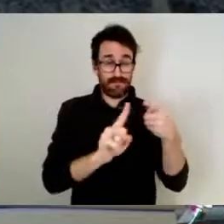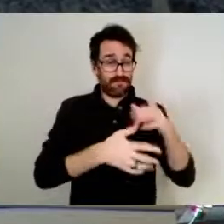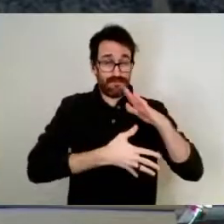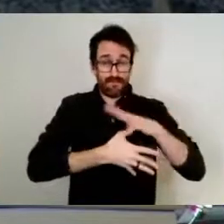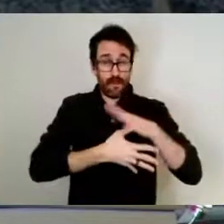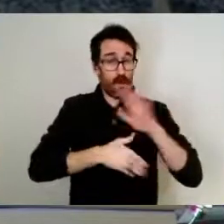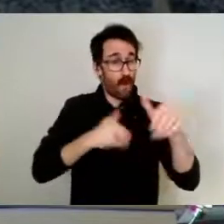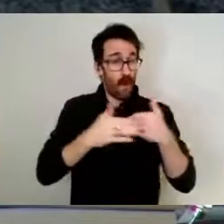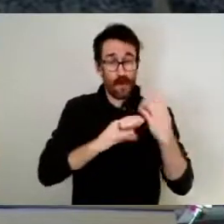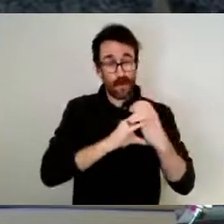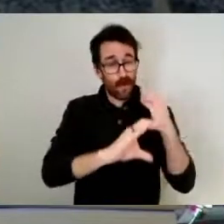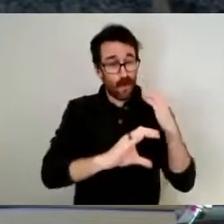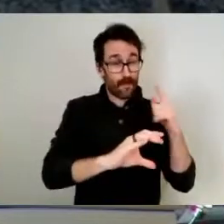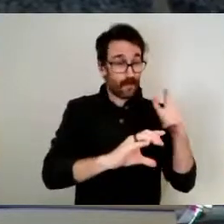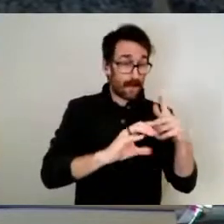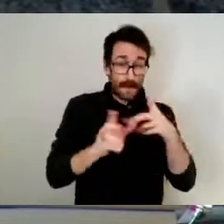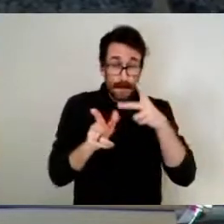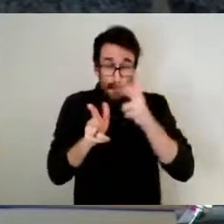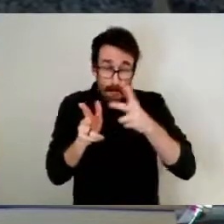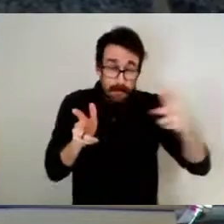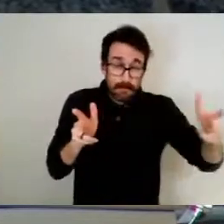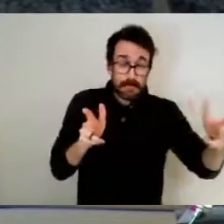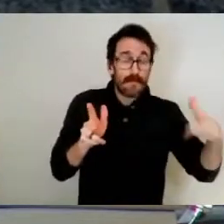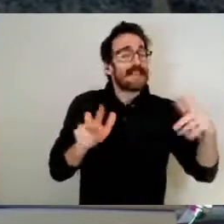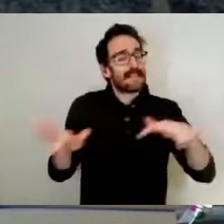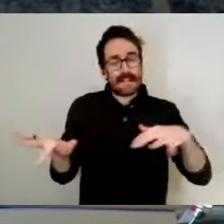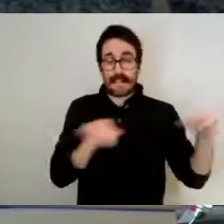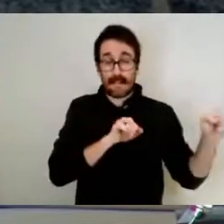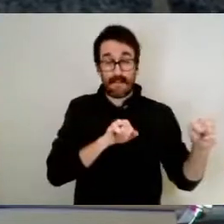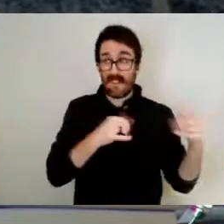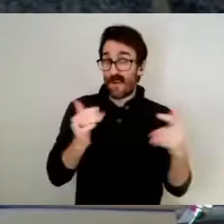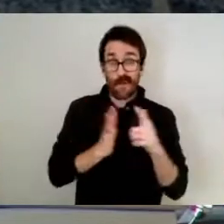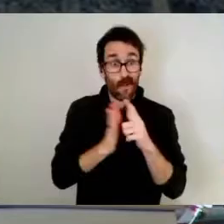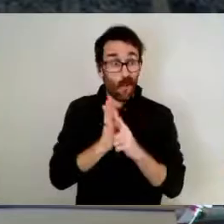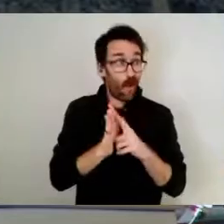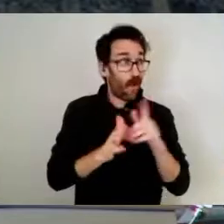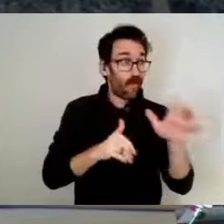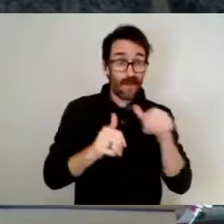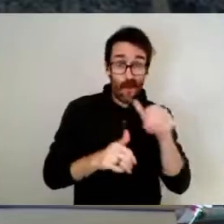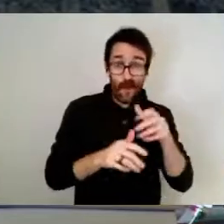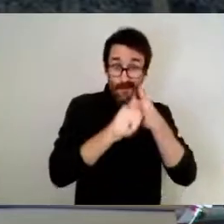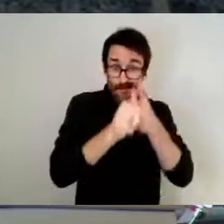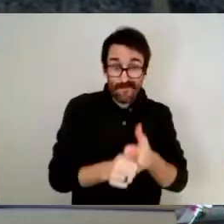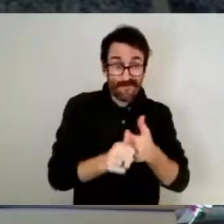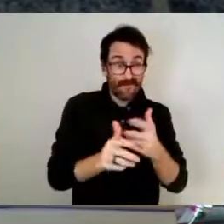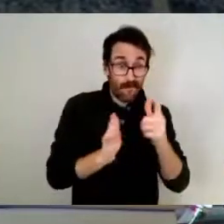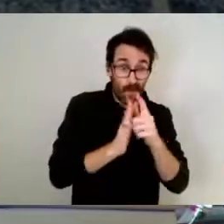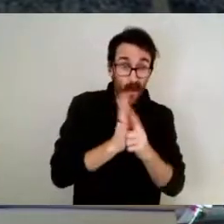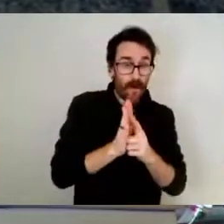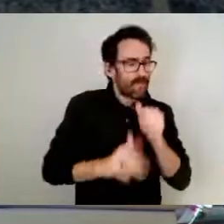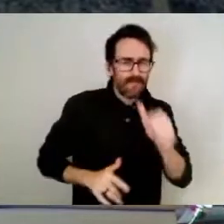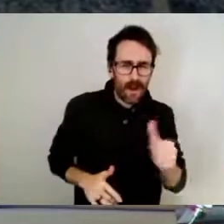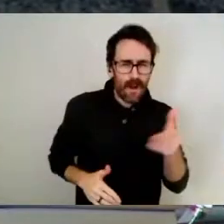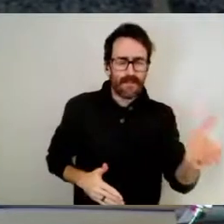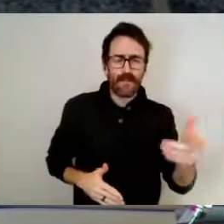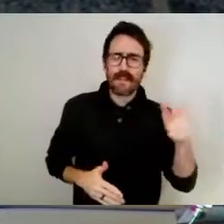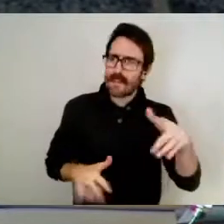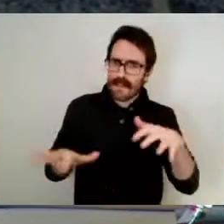whose reputation is well regarded from all points of view in the country to sit down